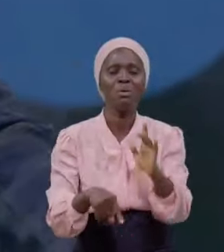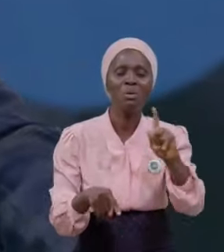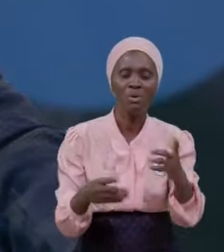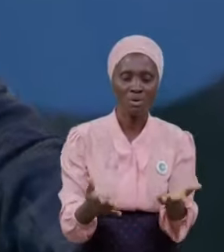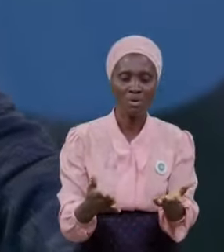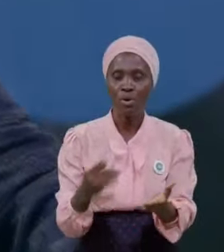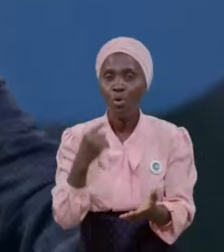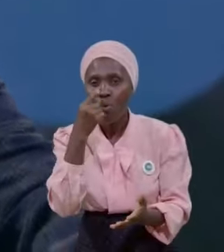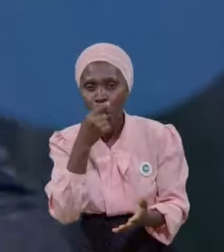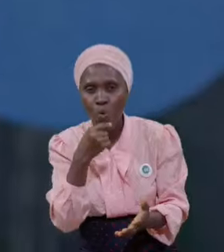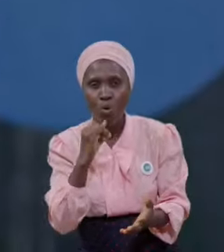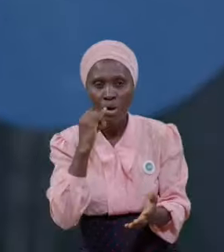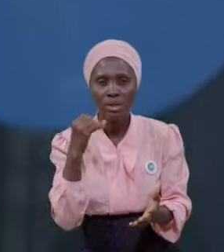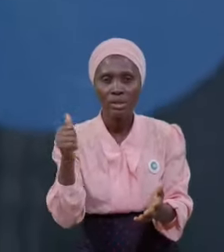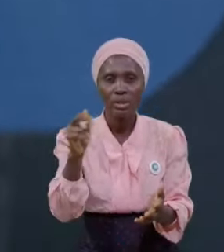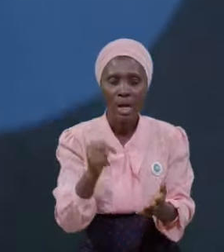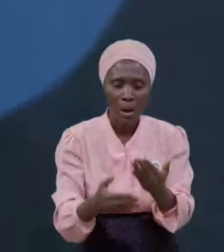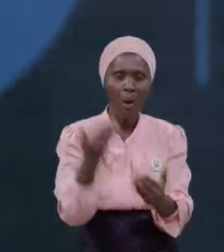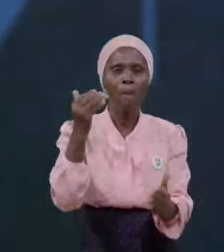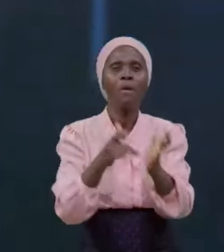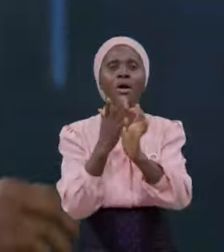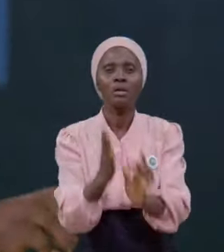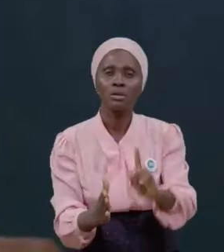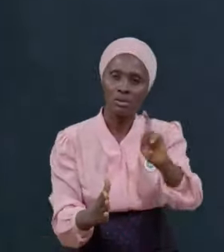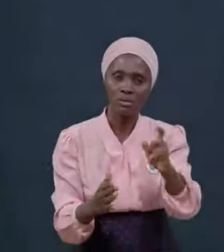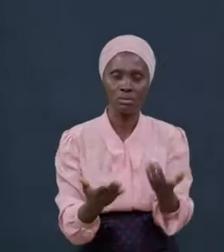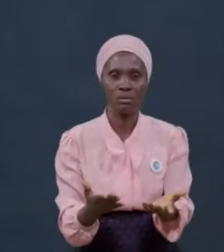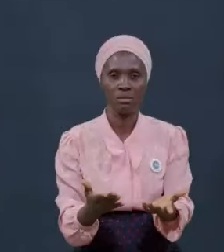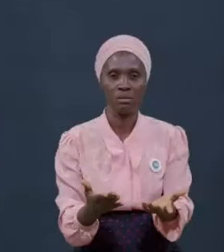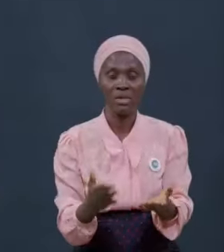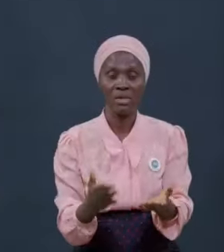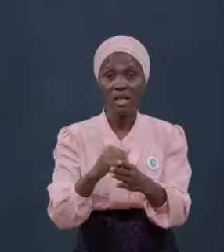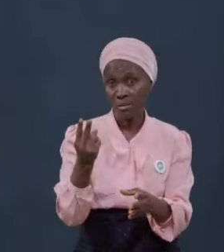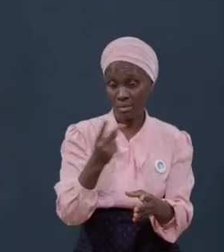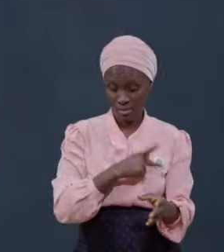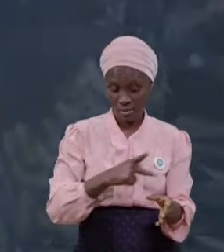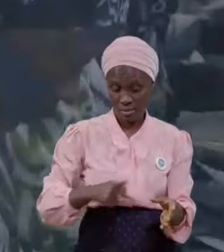2 Kings chapter 17, verse 33. 2 Kings